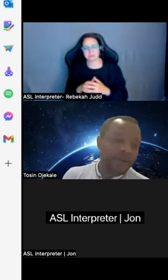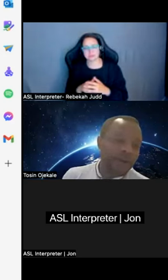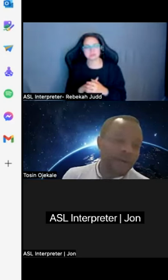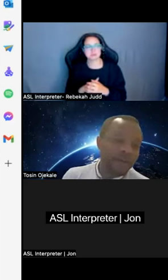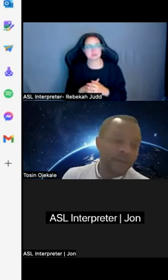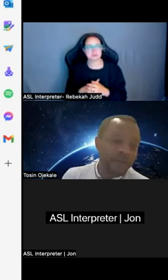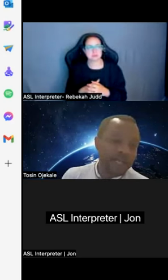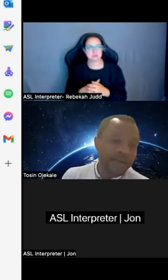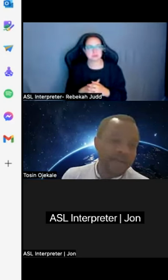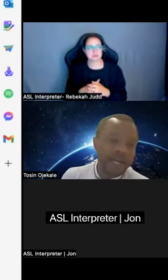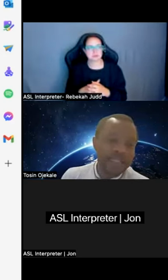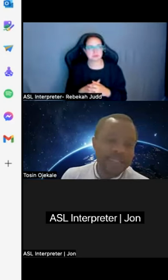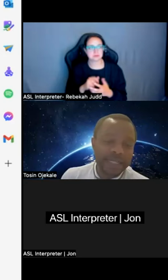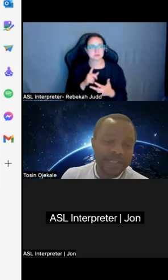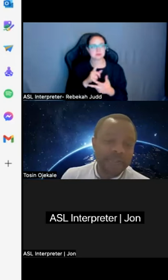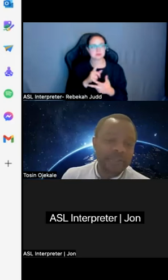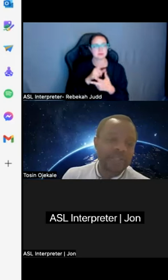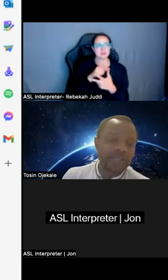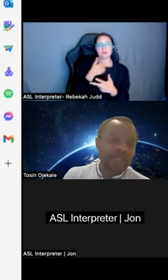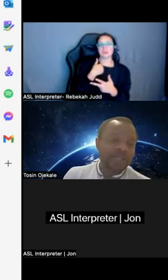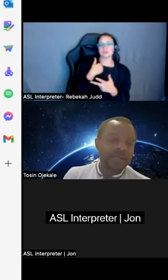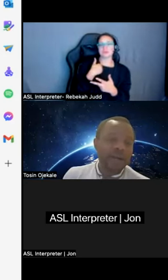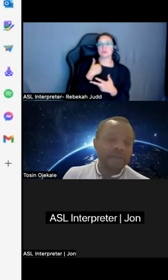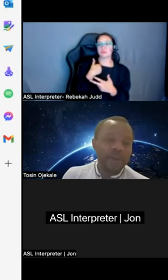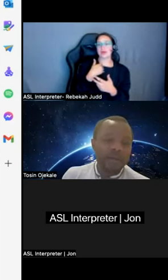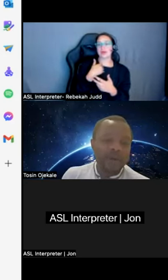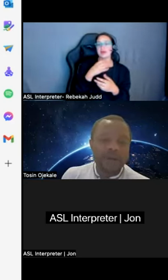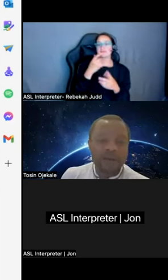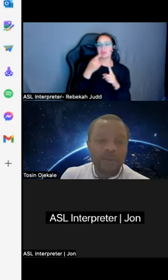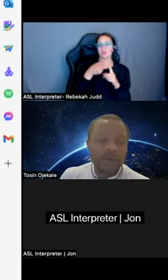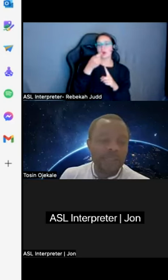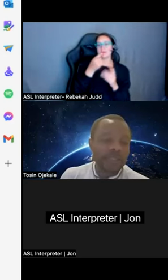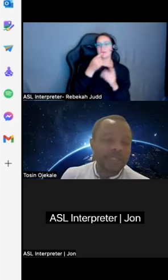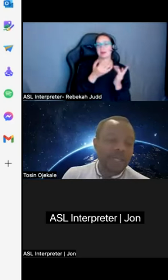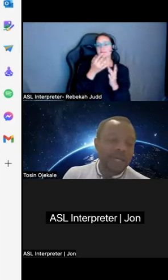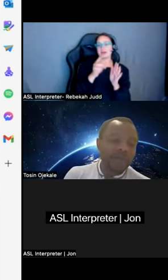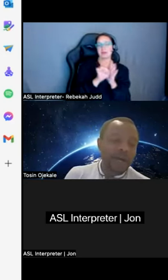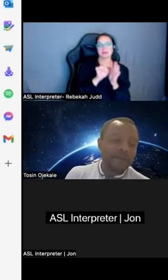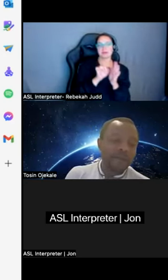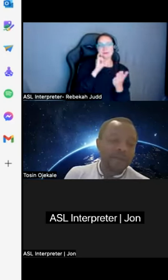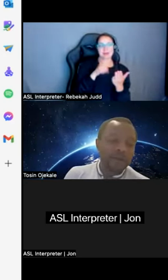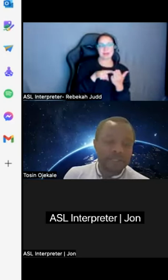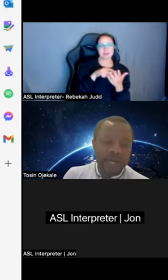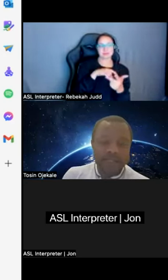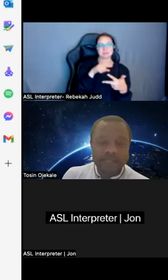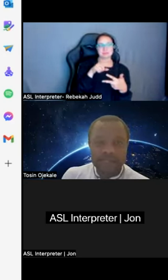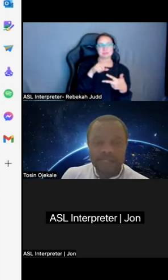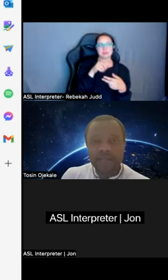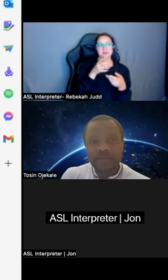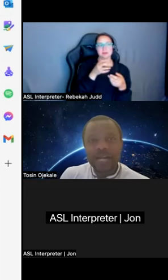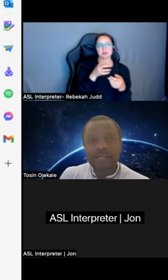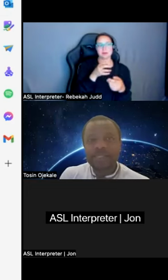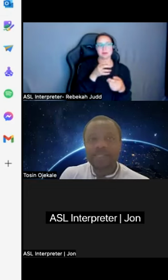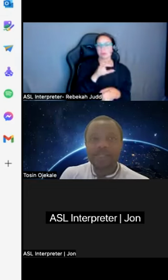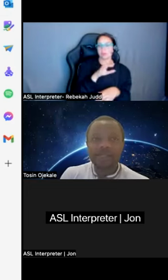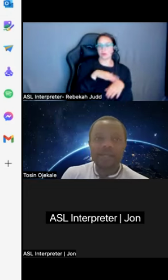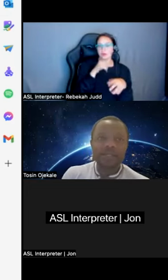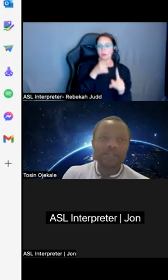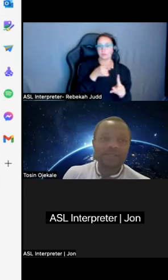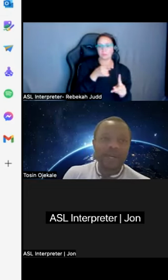periphery, you have the automatic fire detectors, you have the manual call point, you have the contacts.